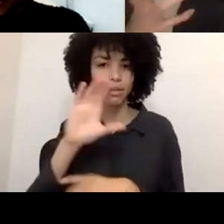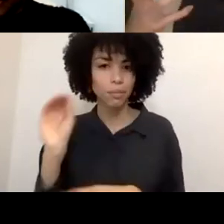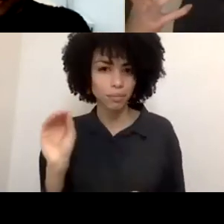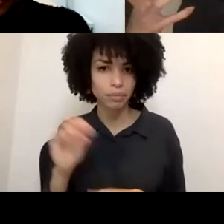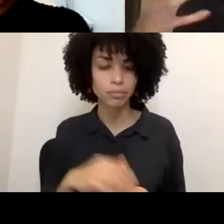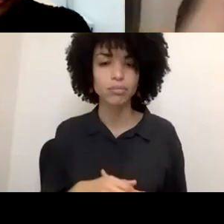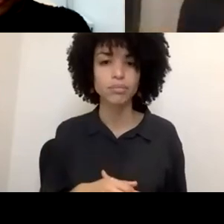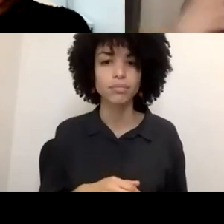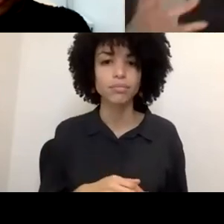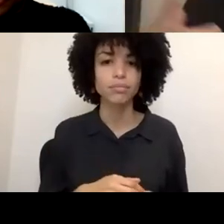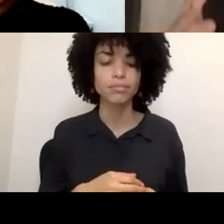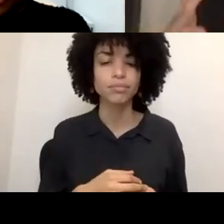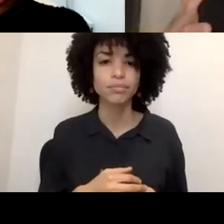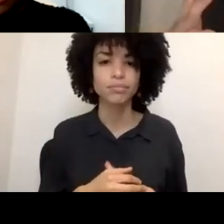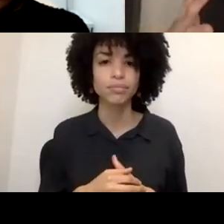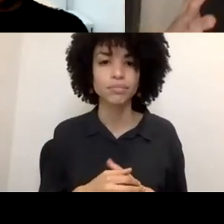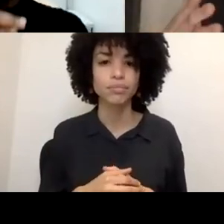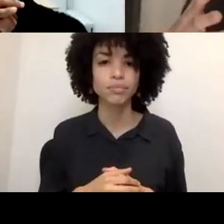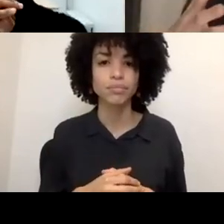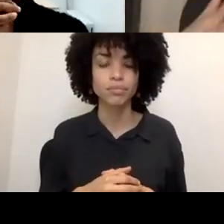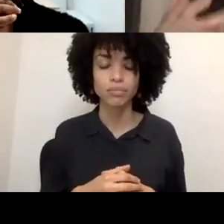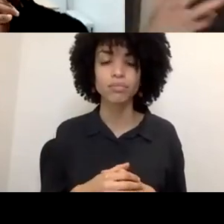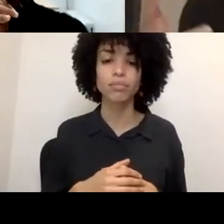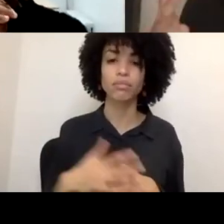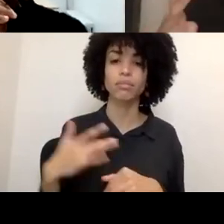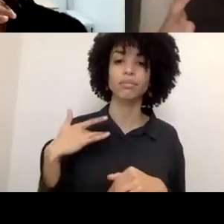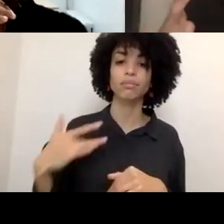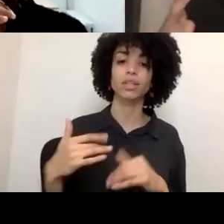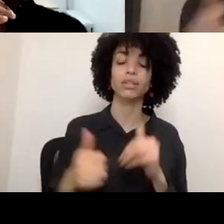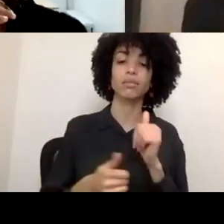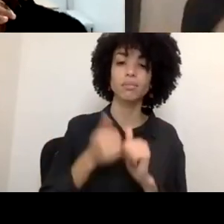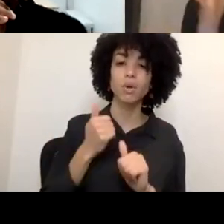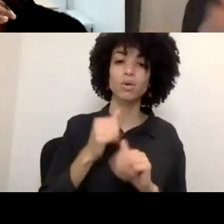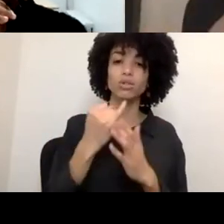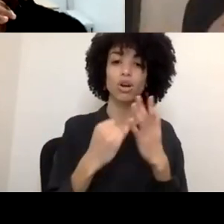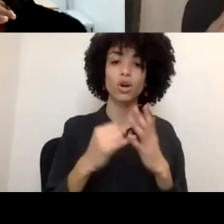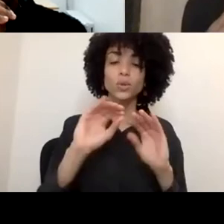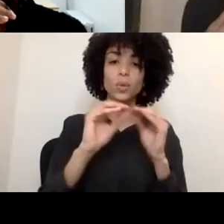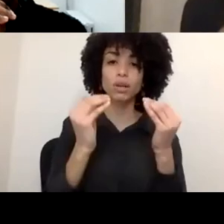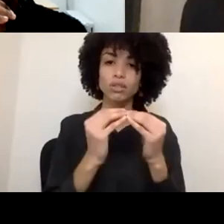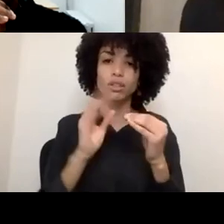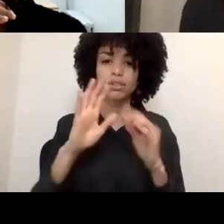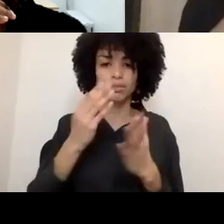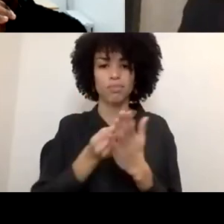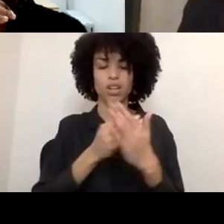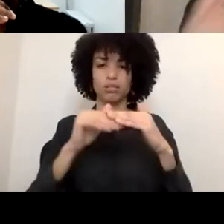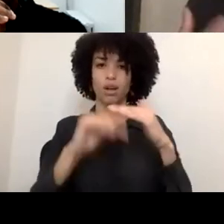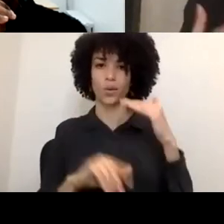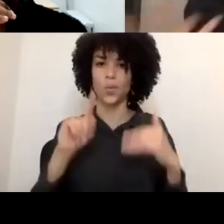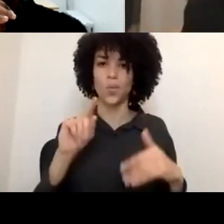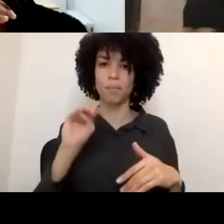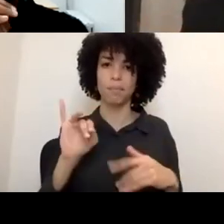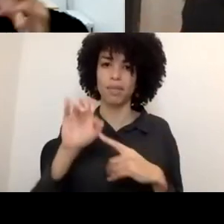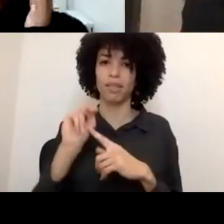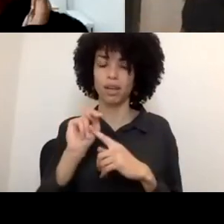typical actually for most arts organizations and arts organizations of color to have budgets under 1 million and to be competing